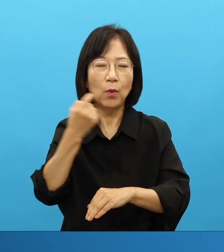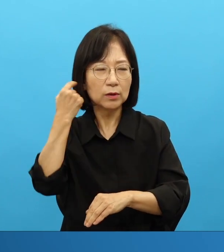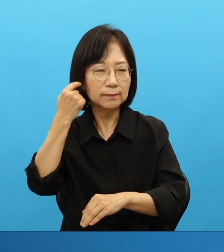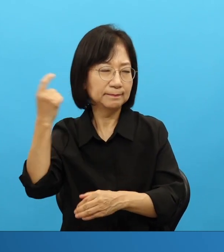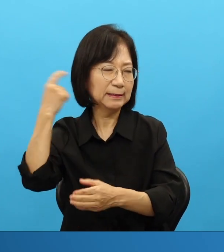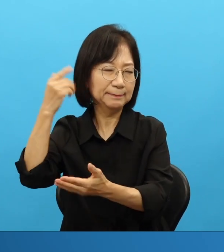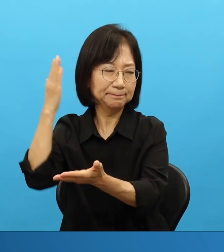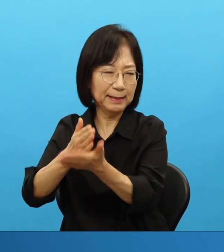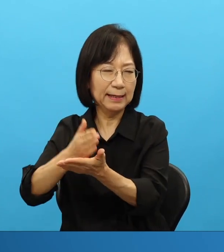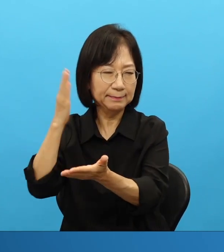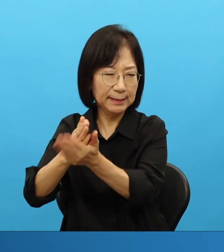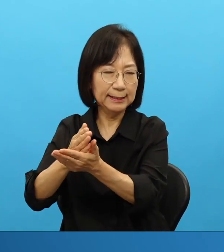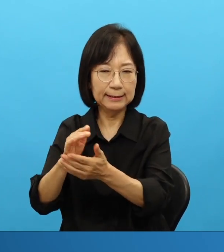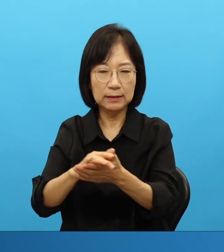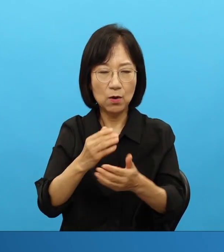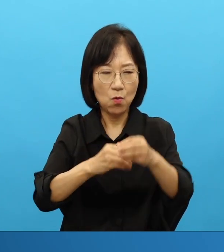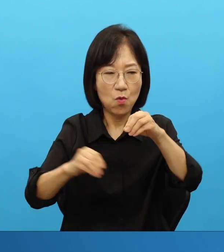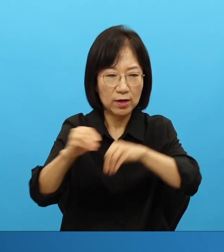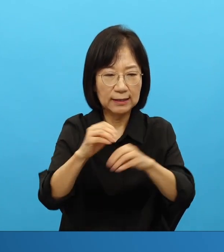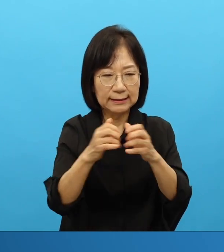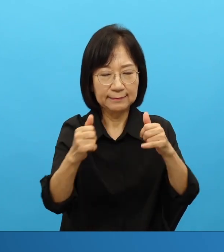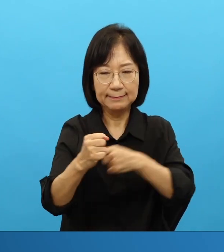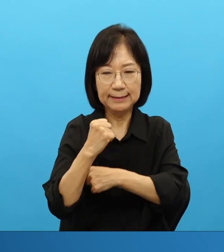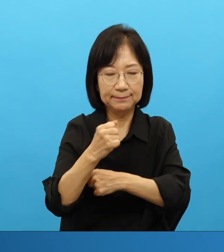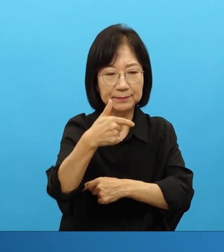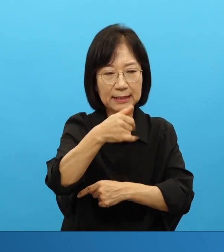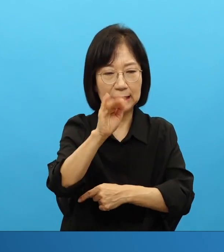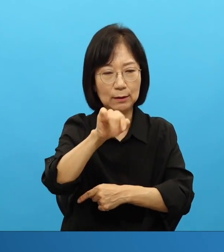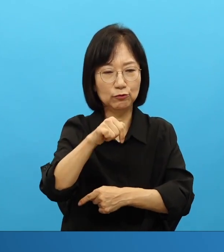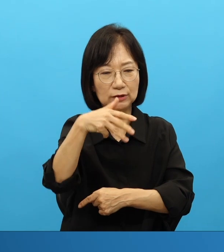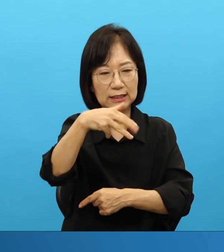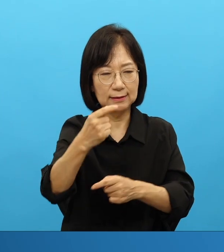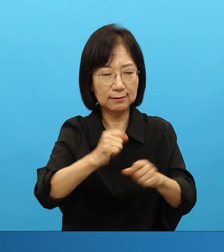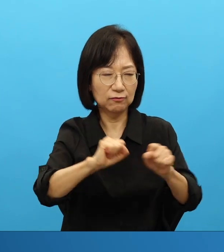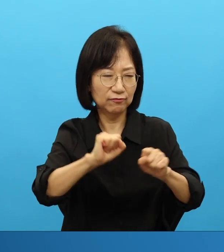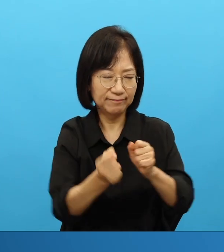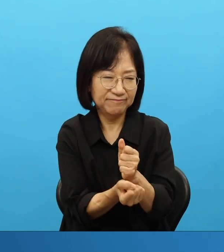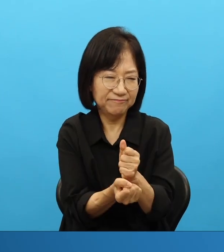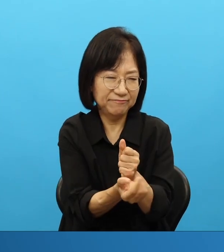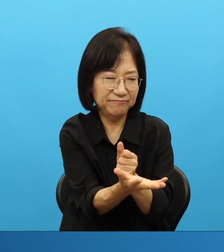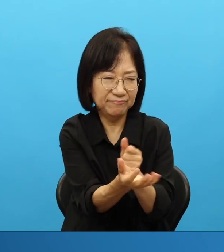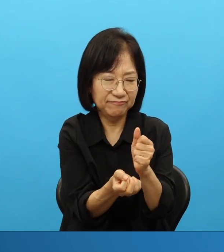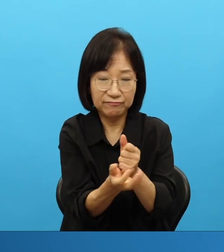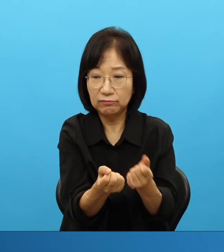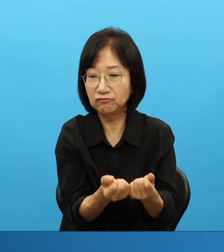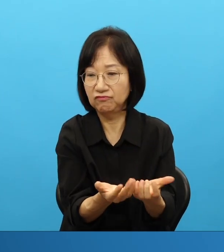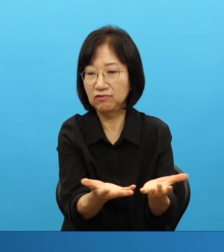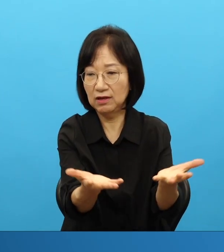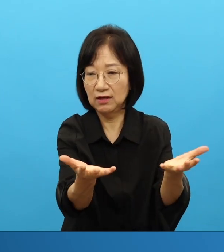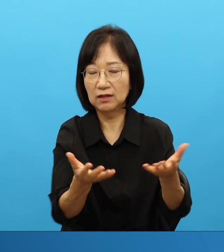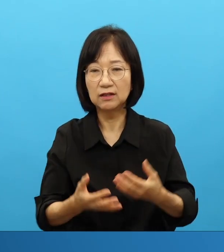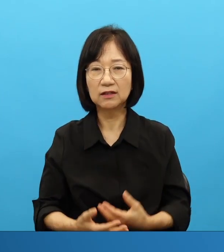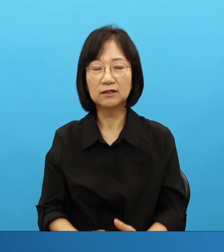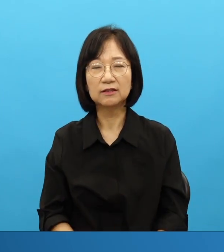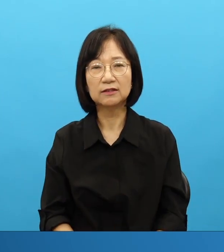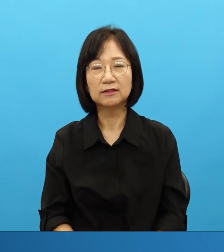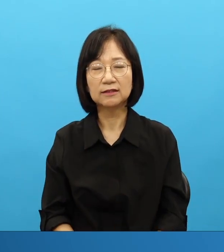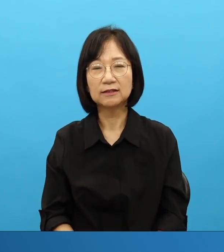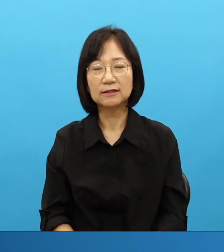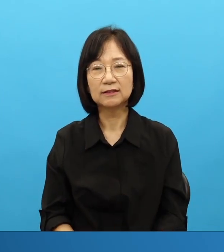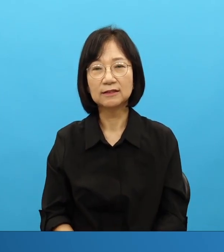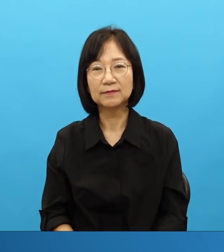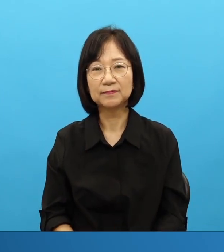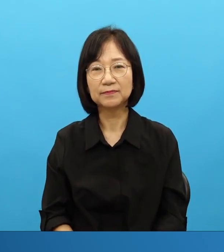And they raised up the kibbutz movement. Instead of them heeding the word of the gospel, they just continue to raise up these leadership figures instead.